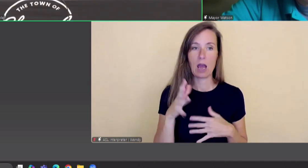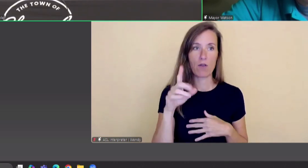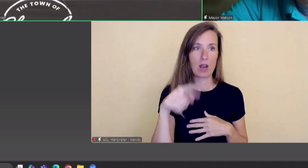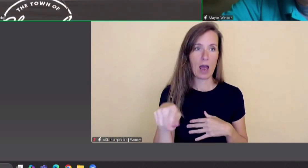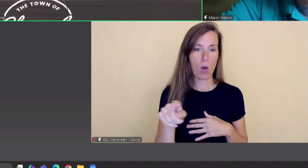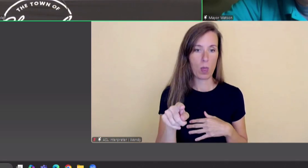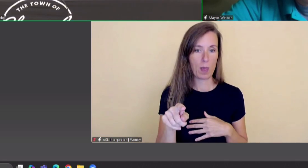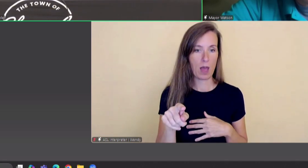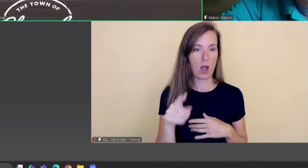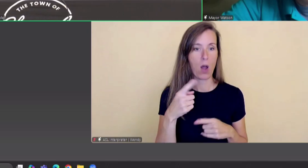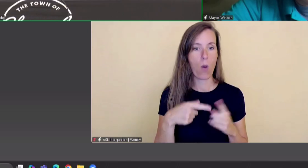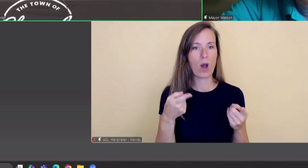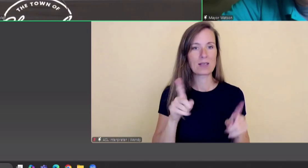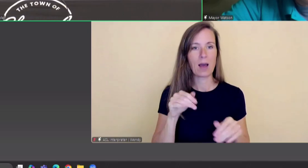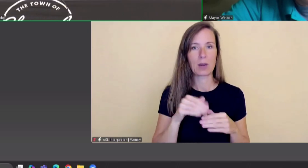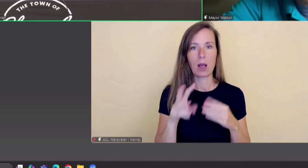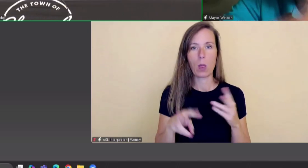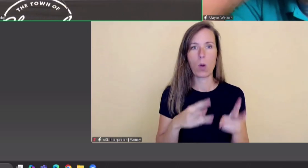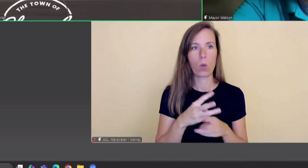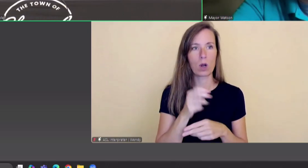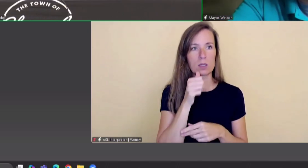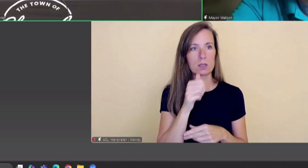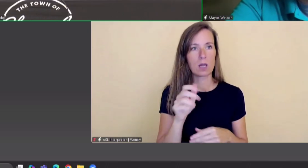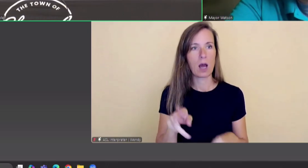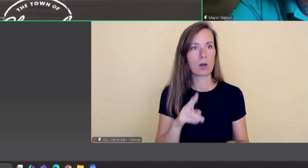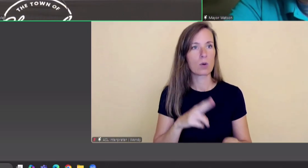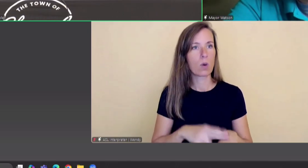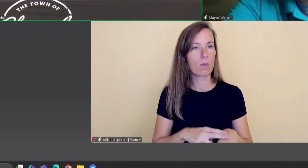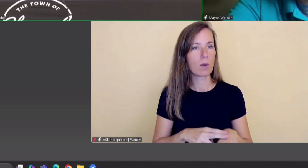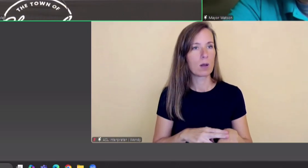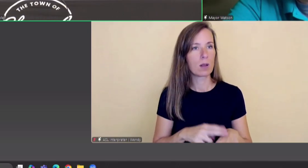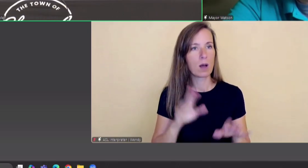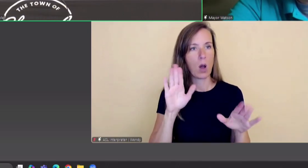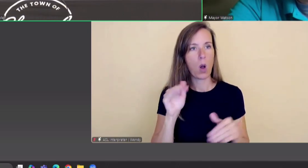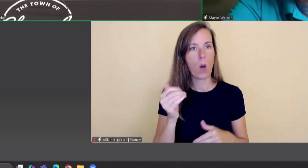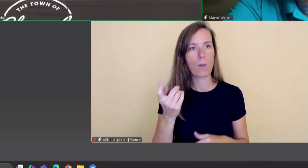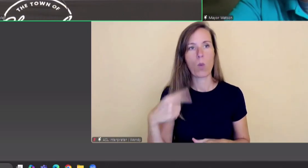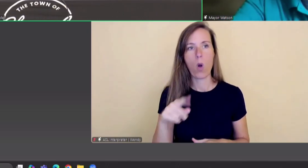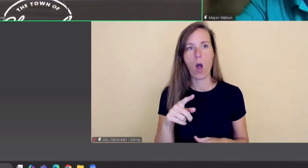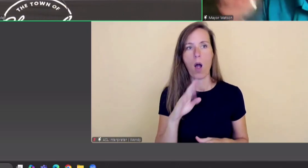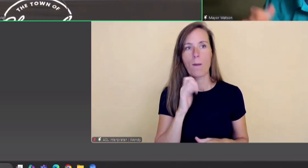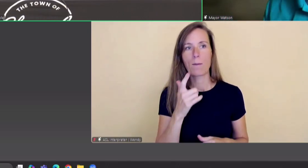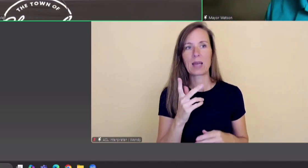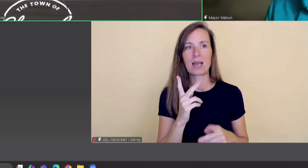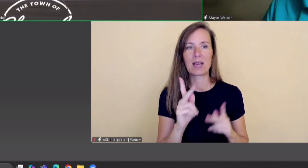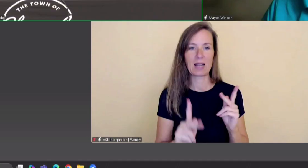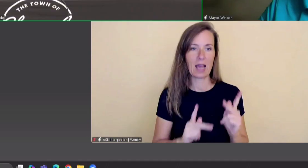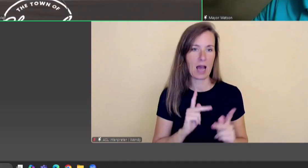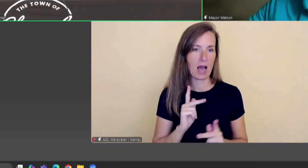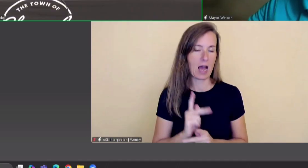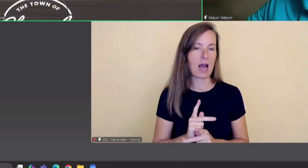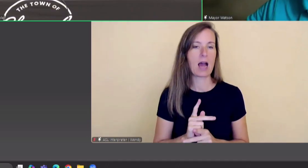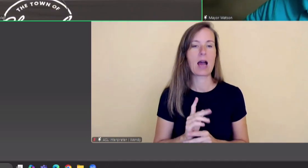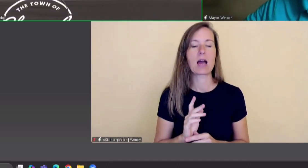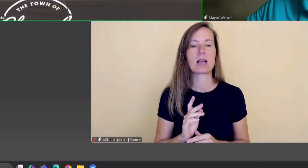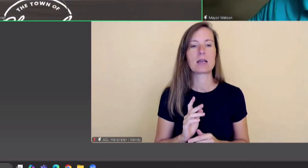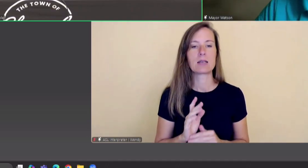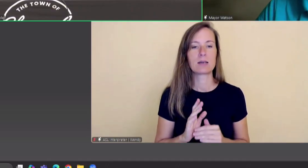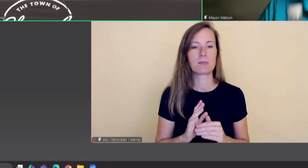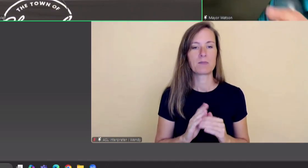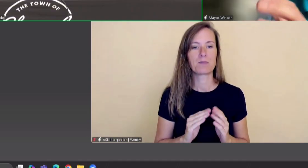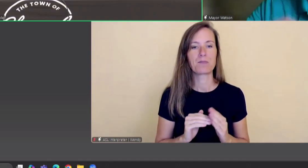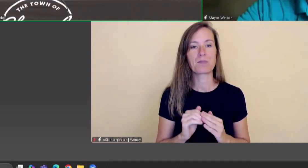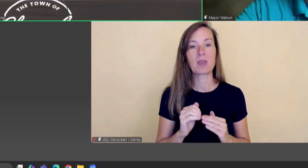not normal, and I hope that we're all being kind and taking care of each other and staying